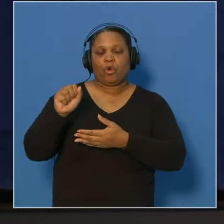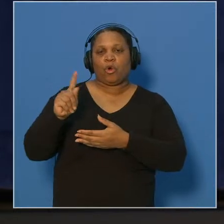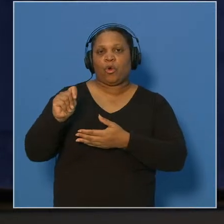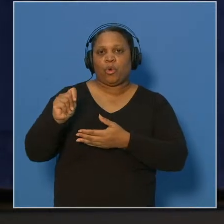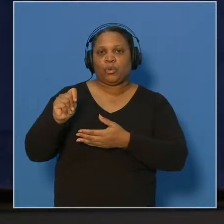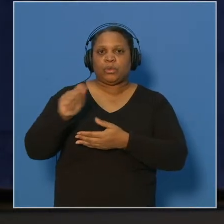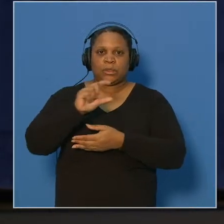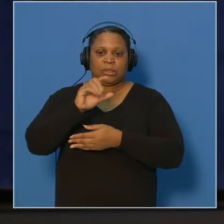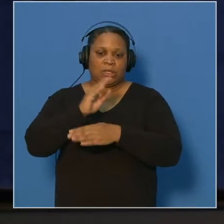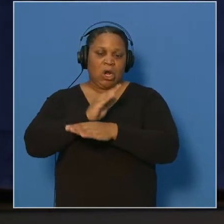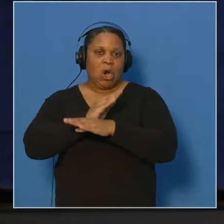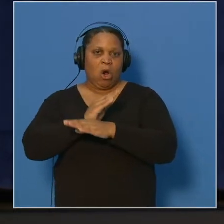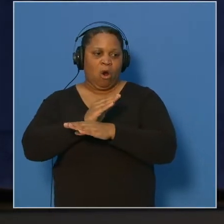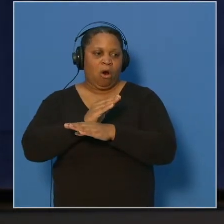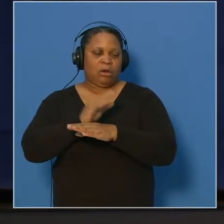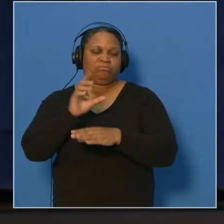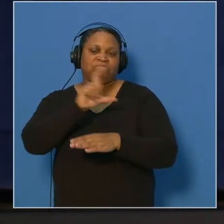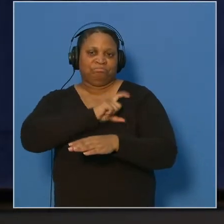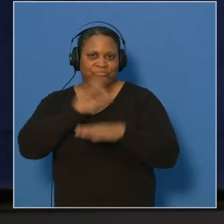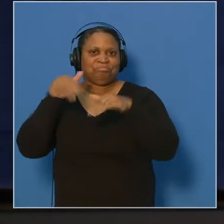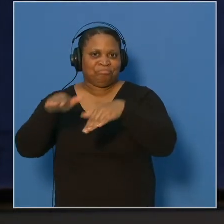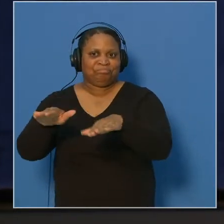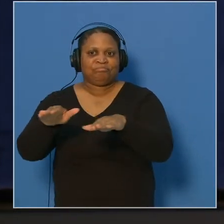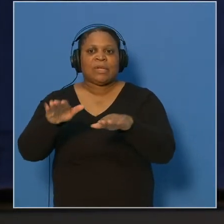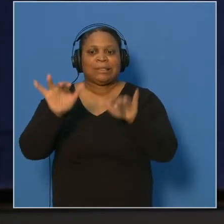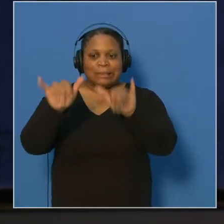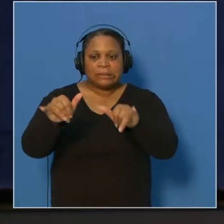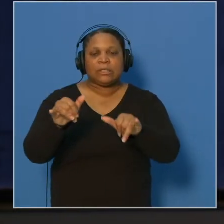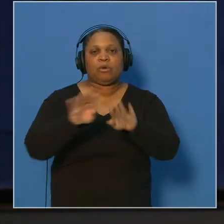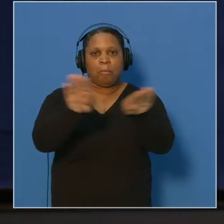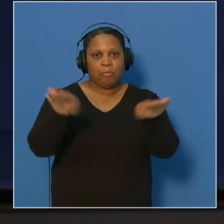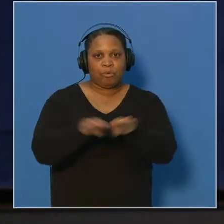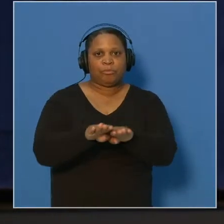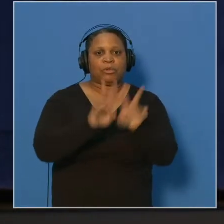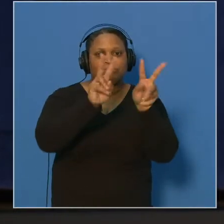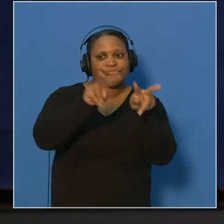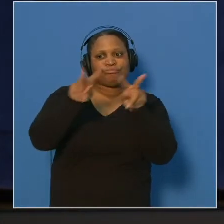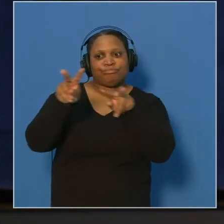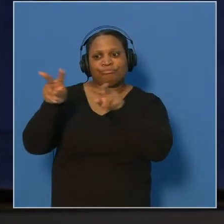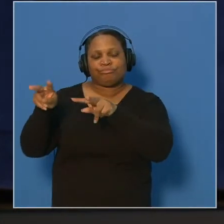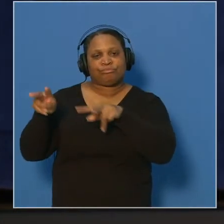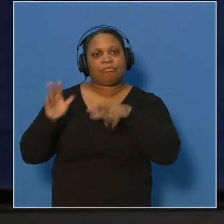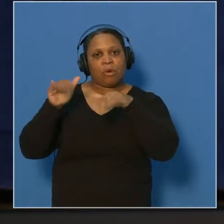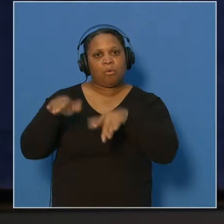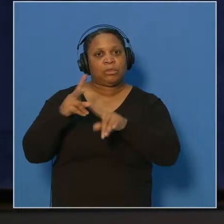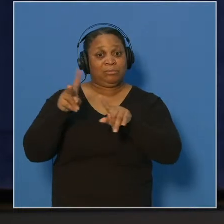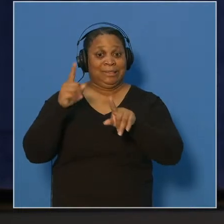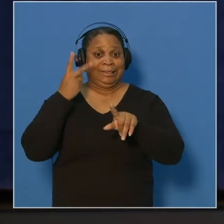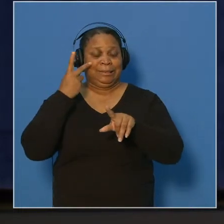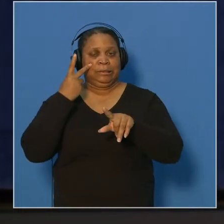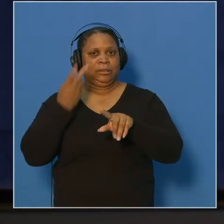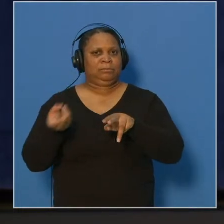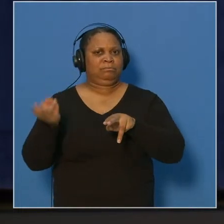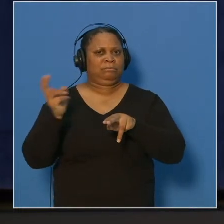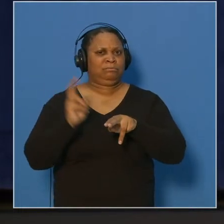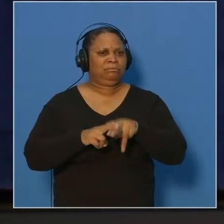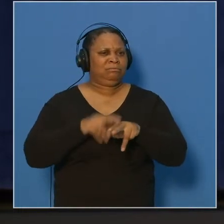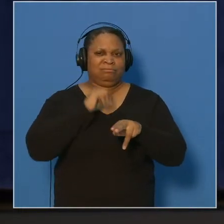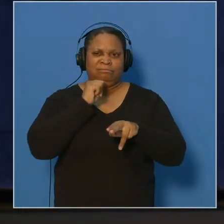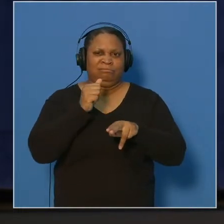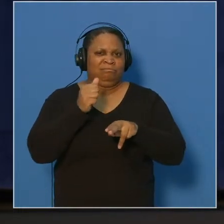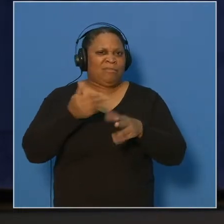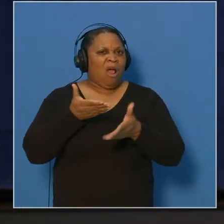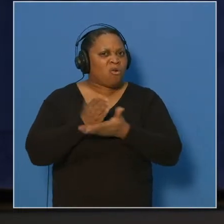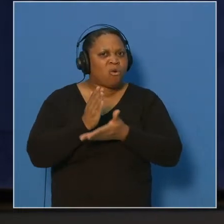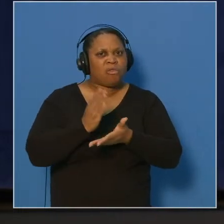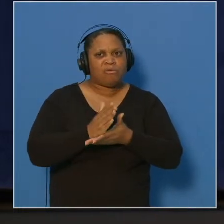maintain a daily presence on Bermuda's waters. However, it is concerning that we are seeing an increase of unauthorized pleasure